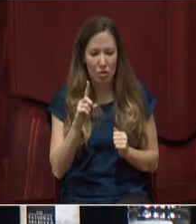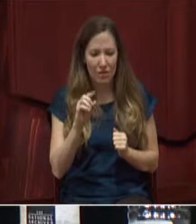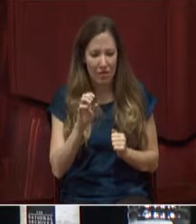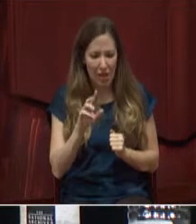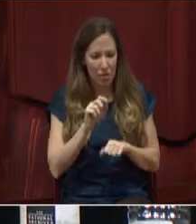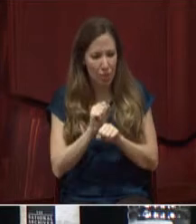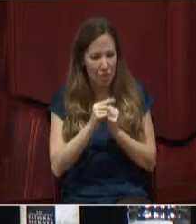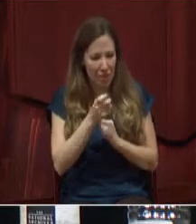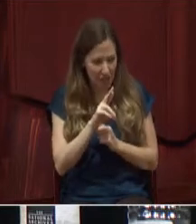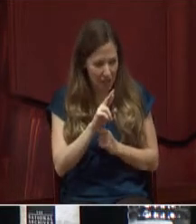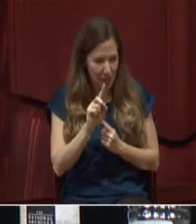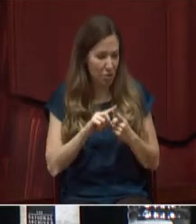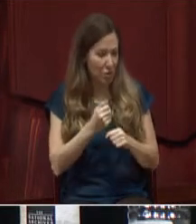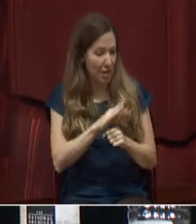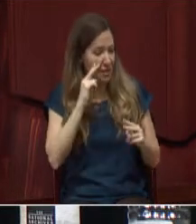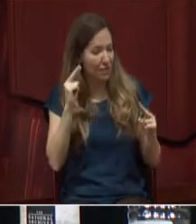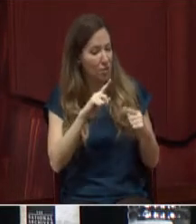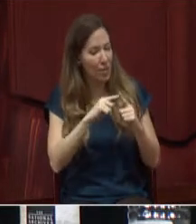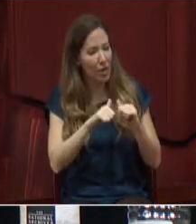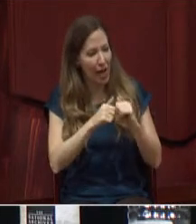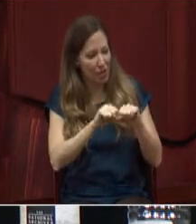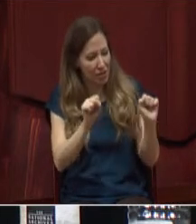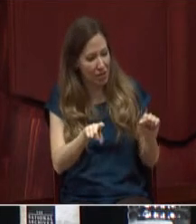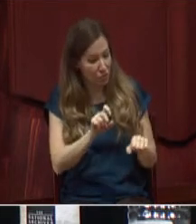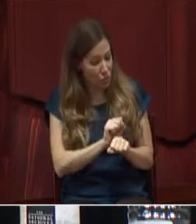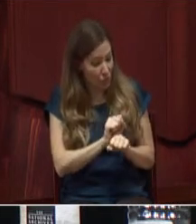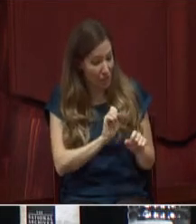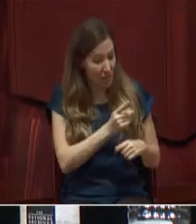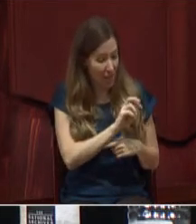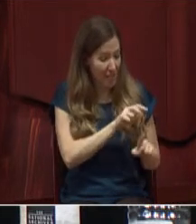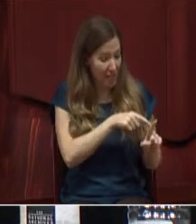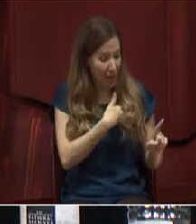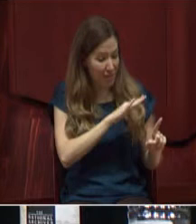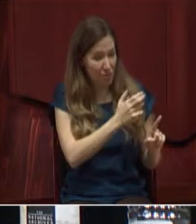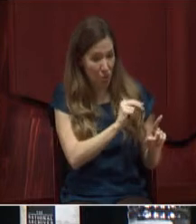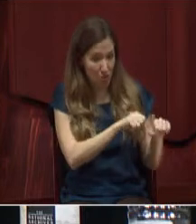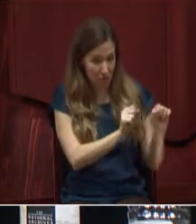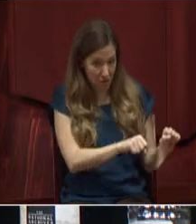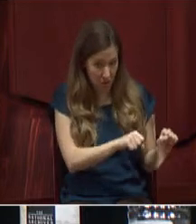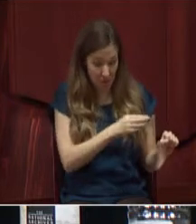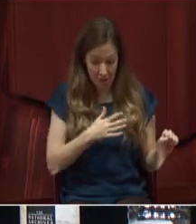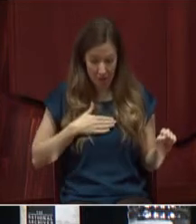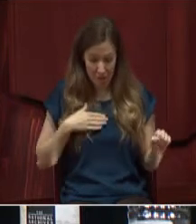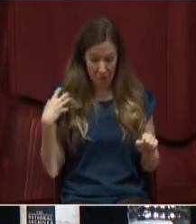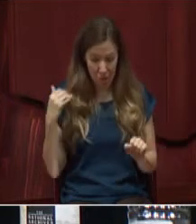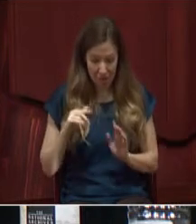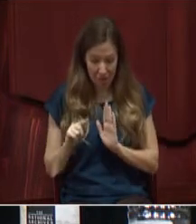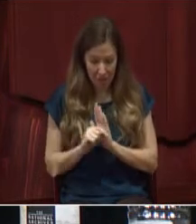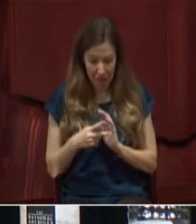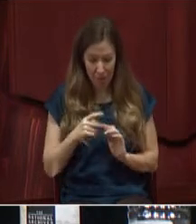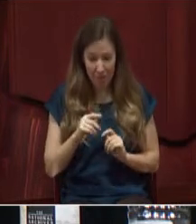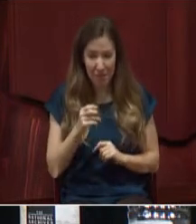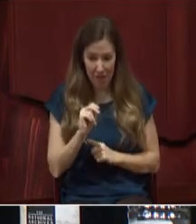Eisenhower, to get his views on how the system should work, because Eisenhower had his own system, as well as my boss at the time in the Pentagon, who was then